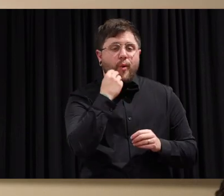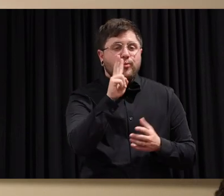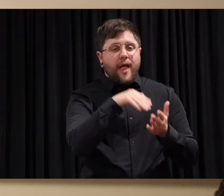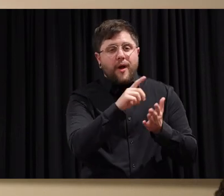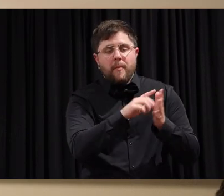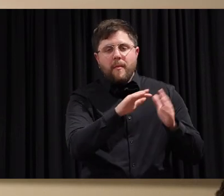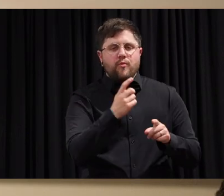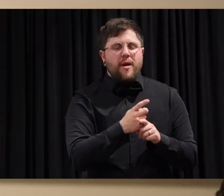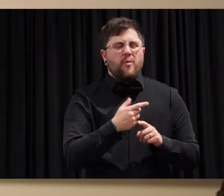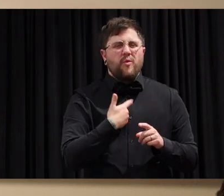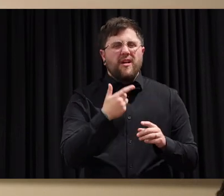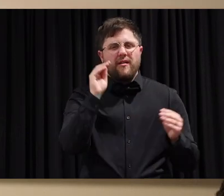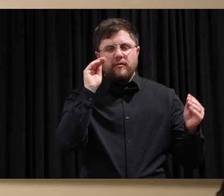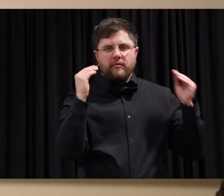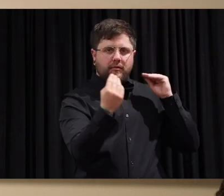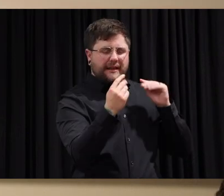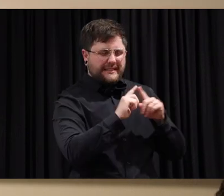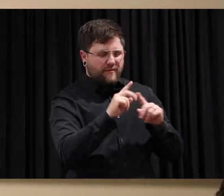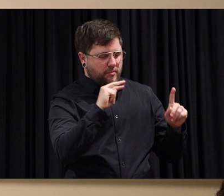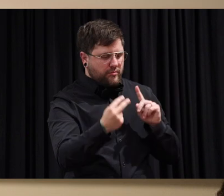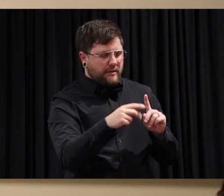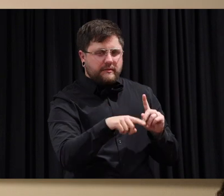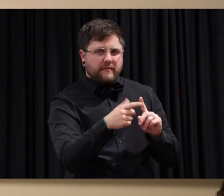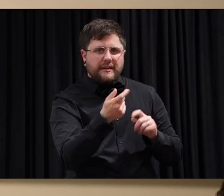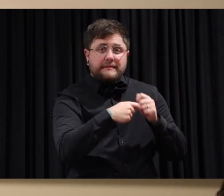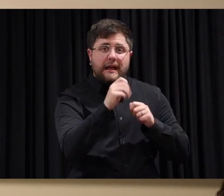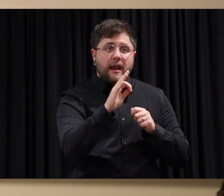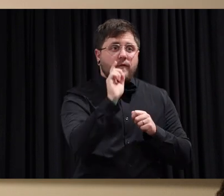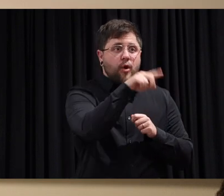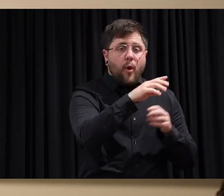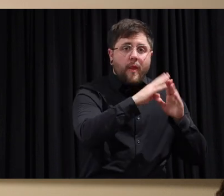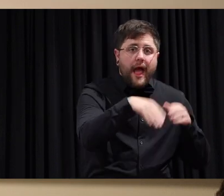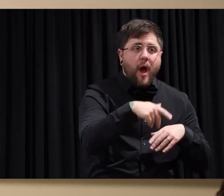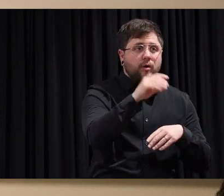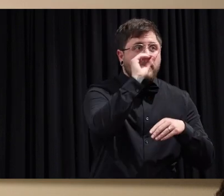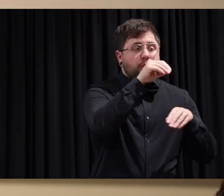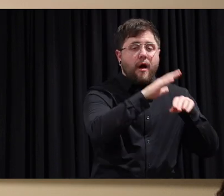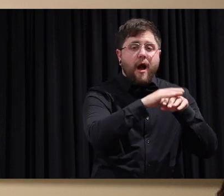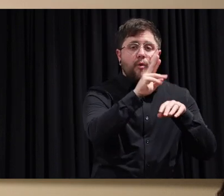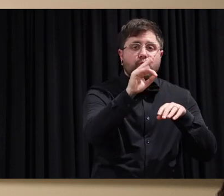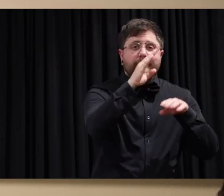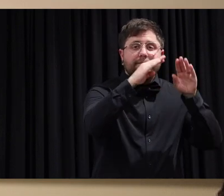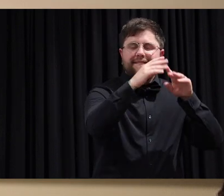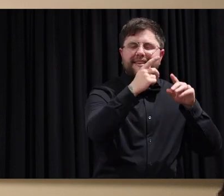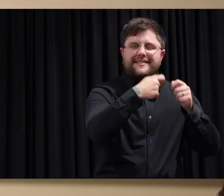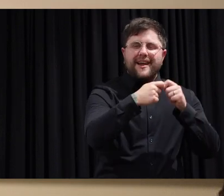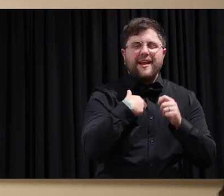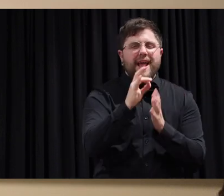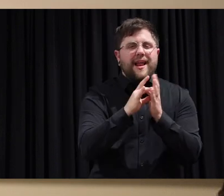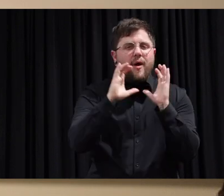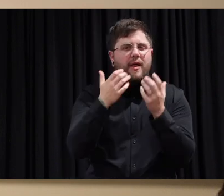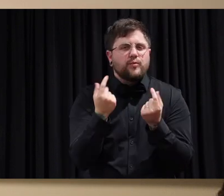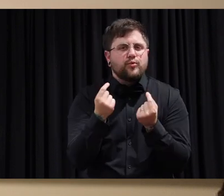We said, let's rethink that. And rather than having it be go and put some shingles on, which you'll never have to do on your own, let's do an 8-hour class on what